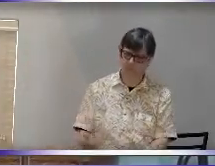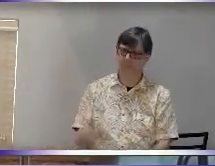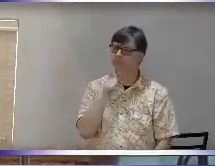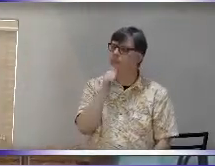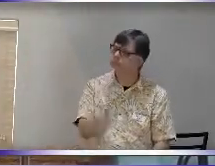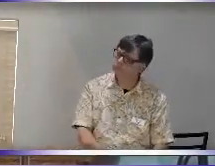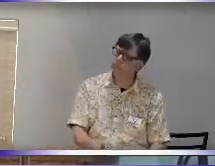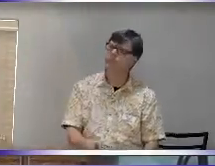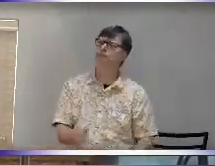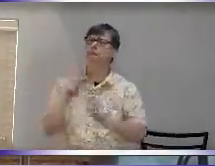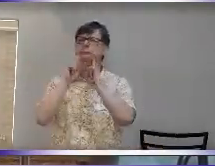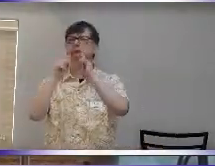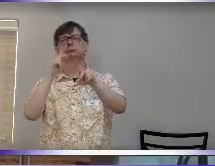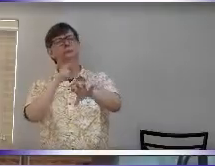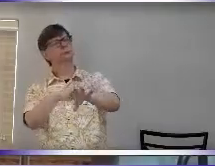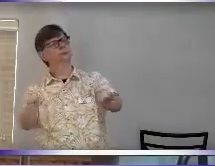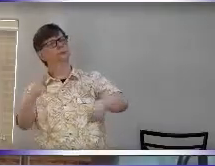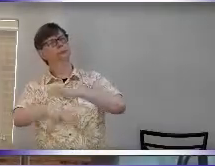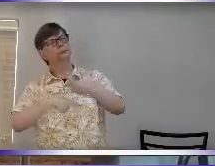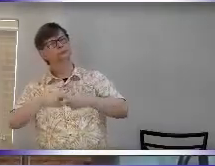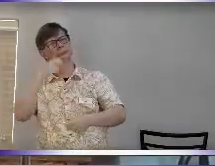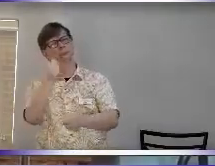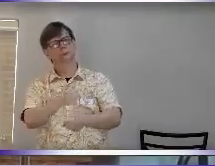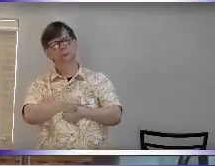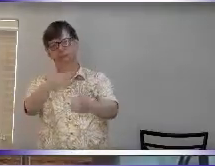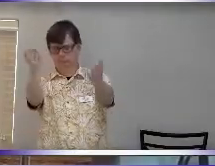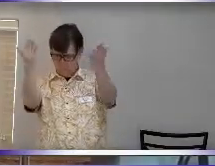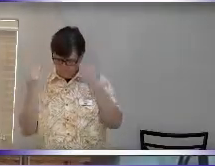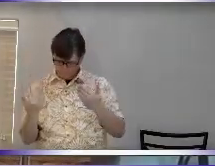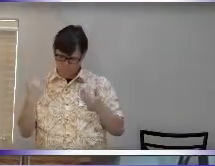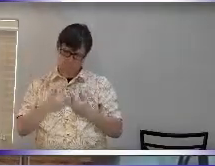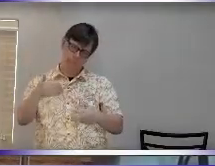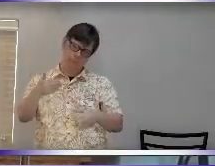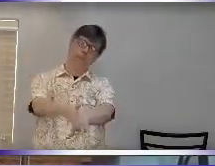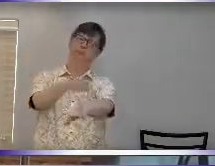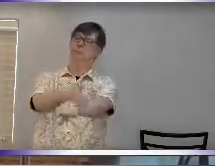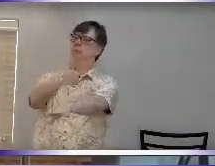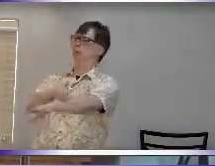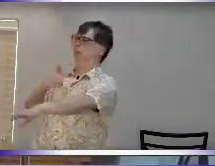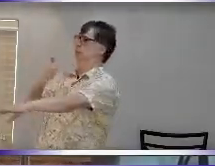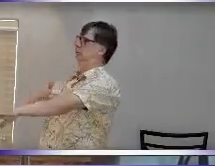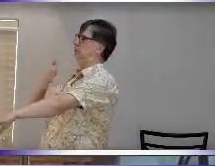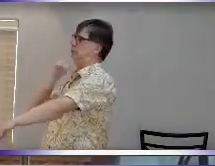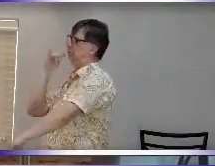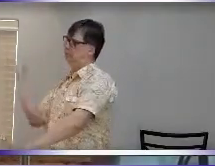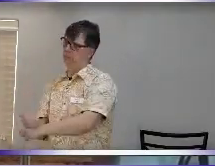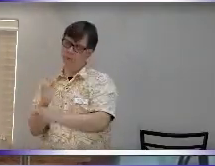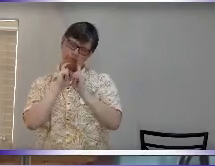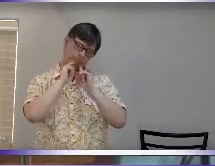speaking terms. So World Work came in with their process And people, someone makes a